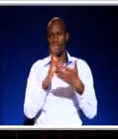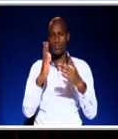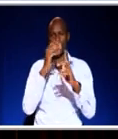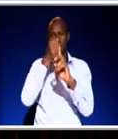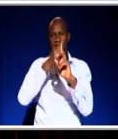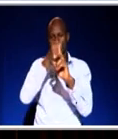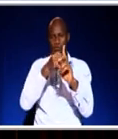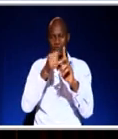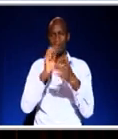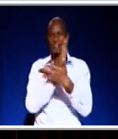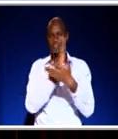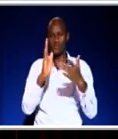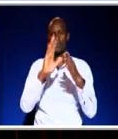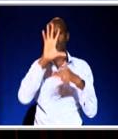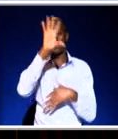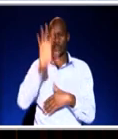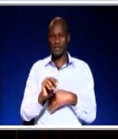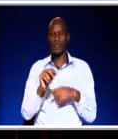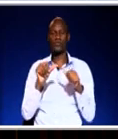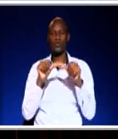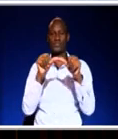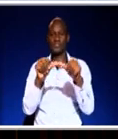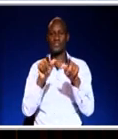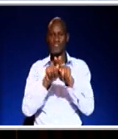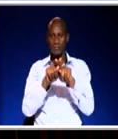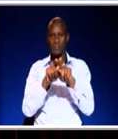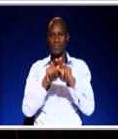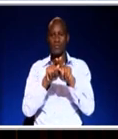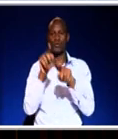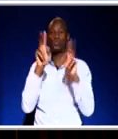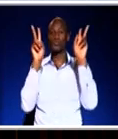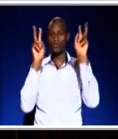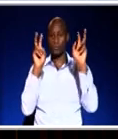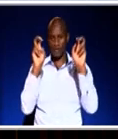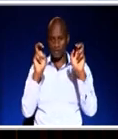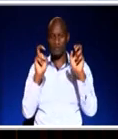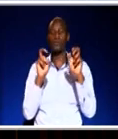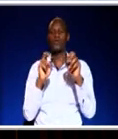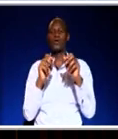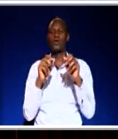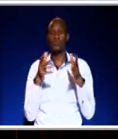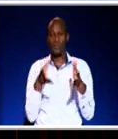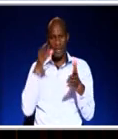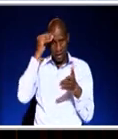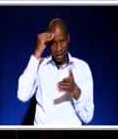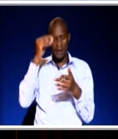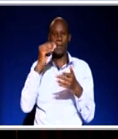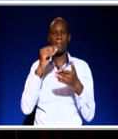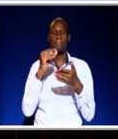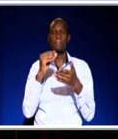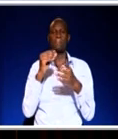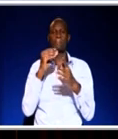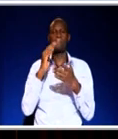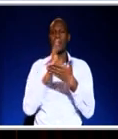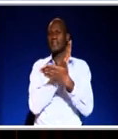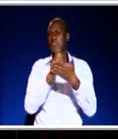the same topic and we look at the process of partition. Partition, as